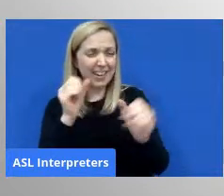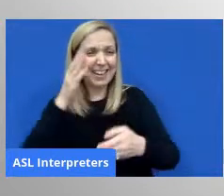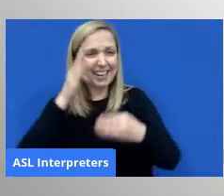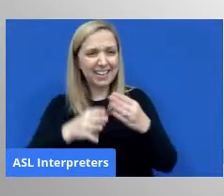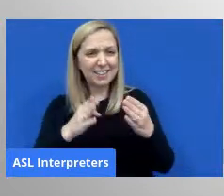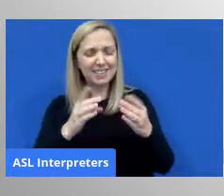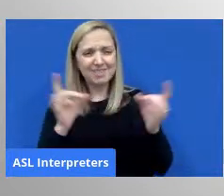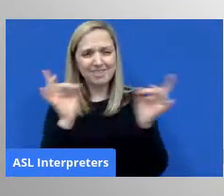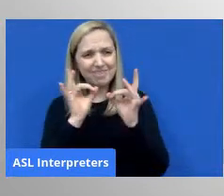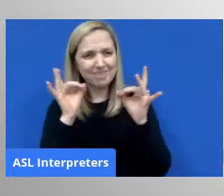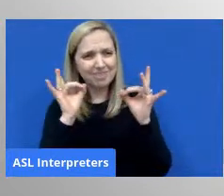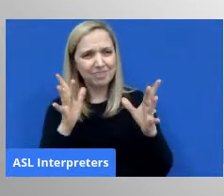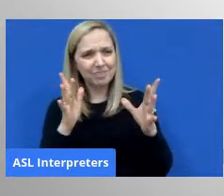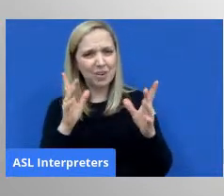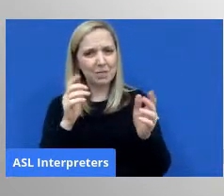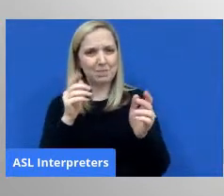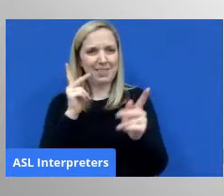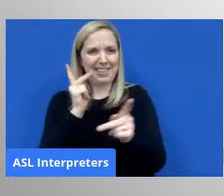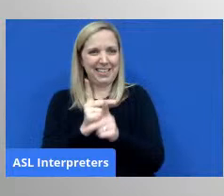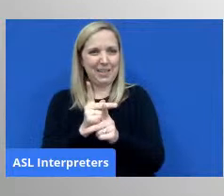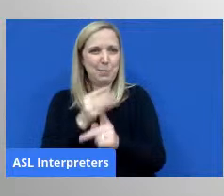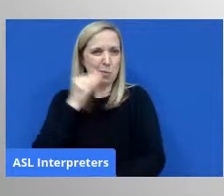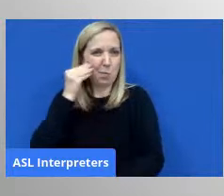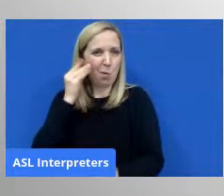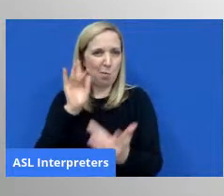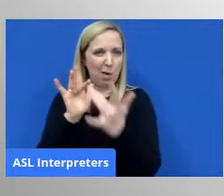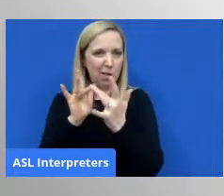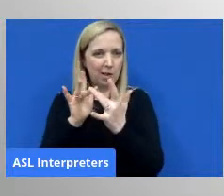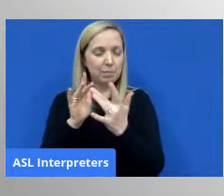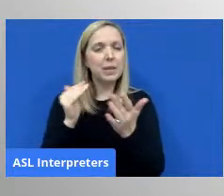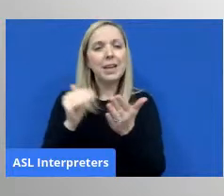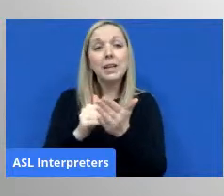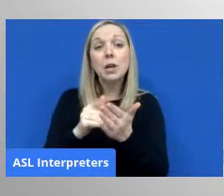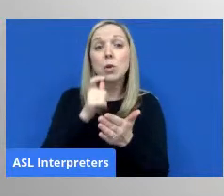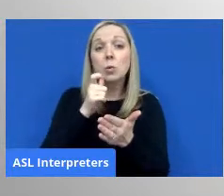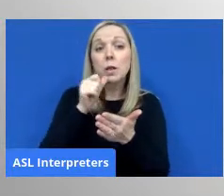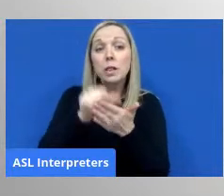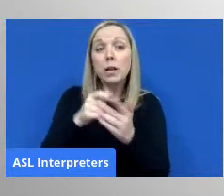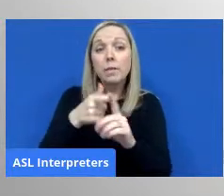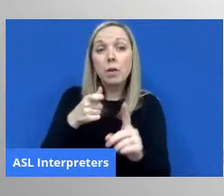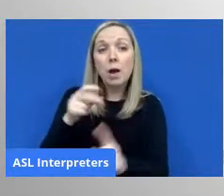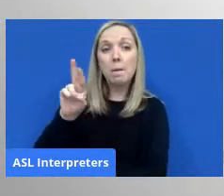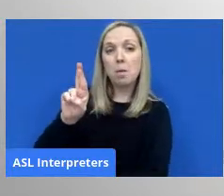And the links to the study follow. And again, that was from R. Hopkins.